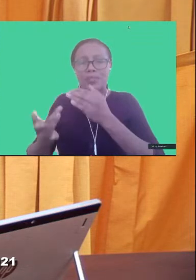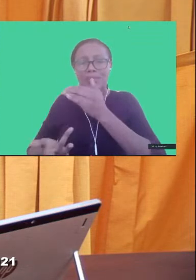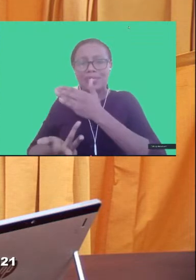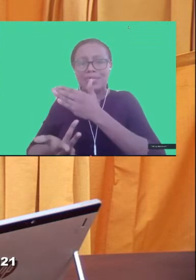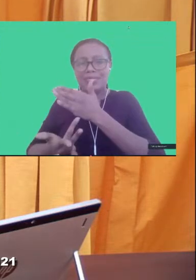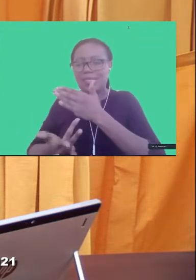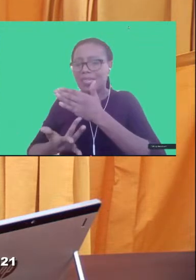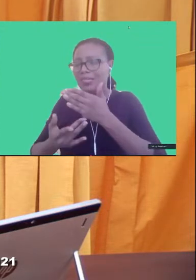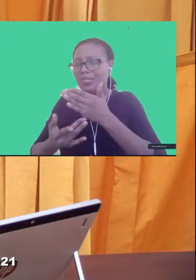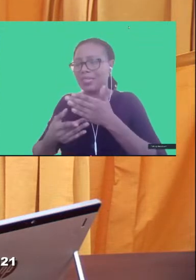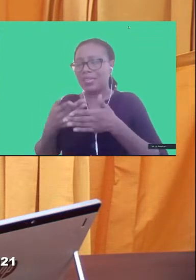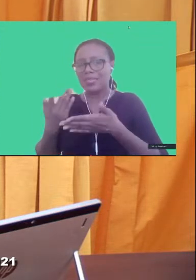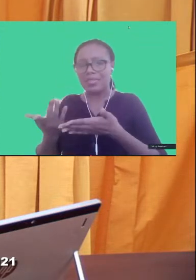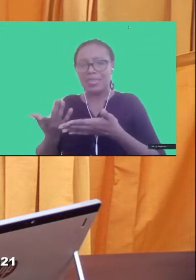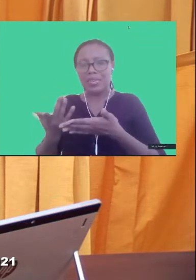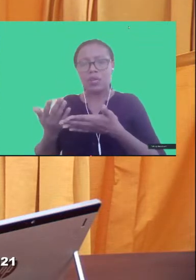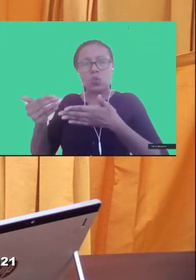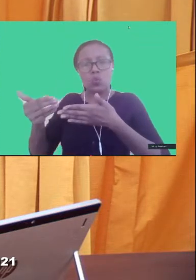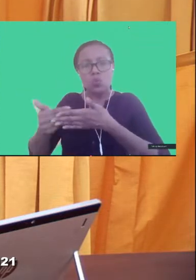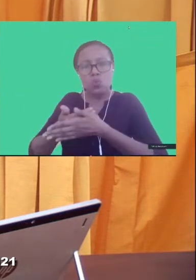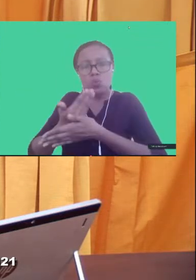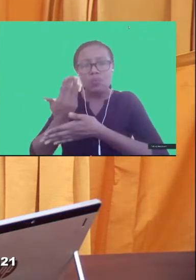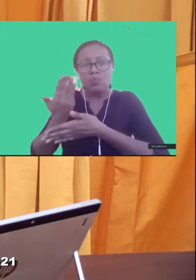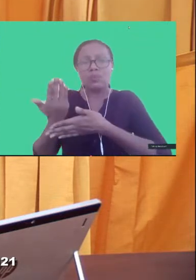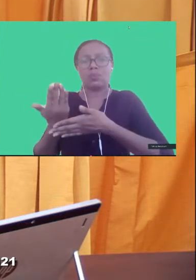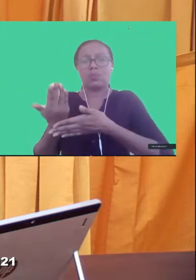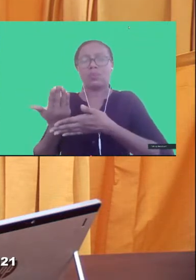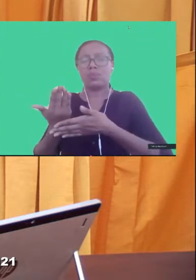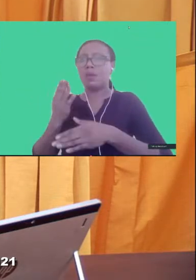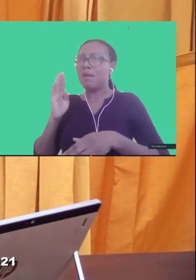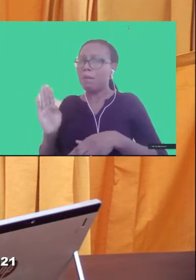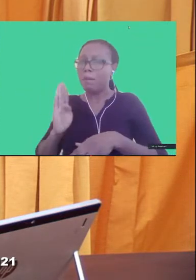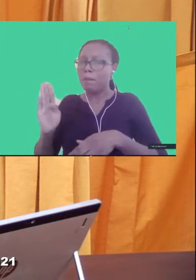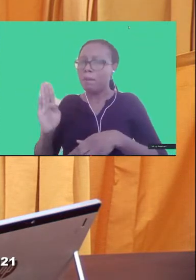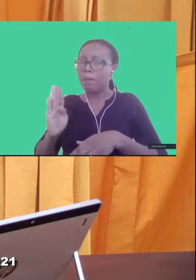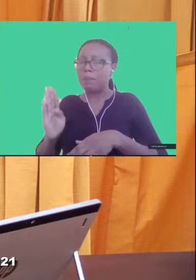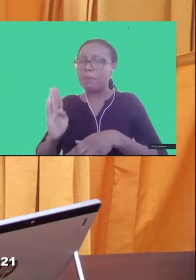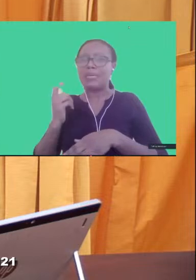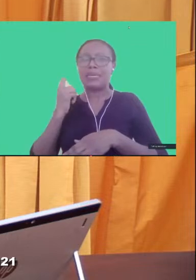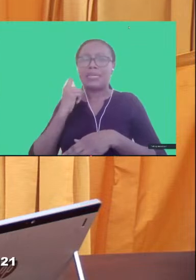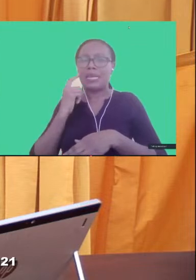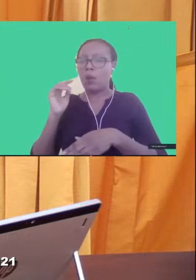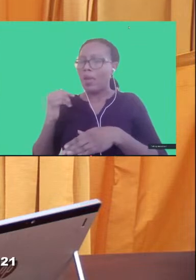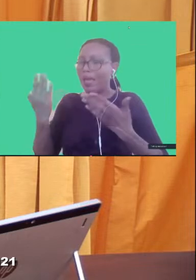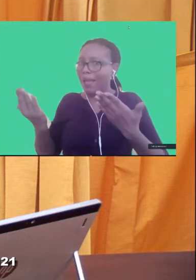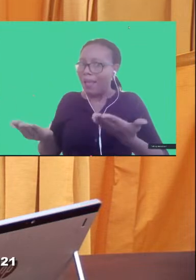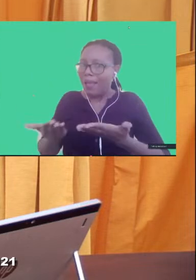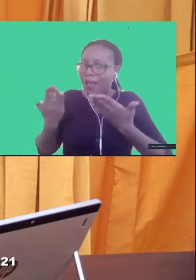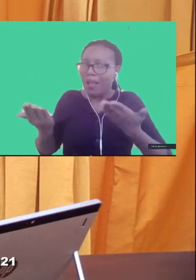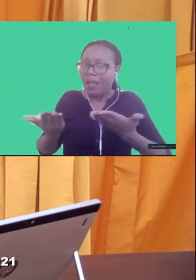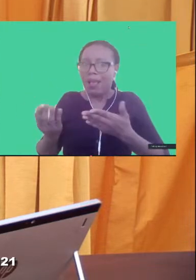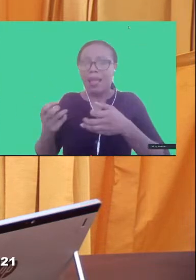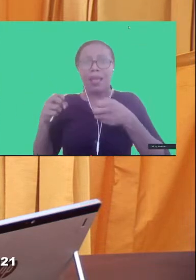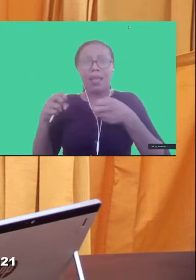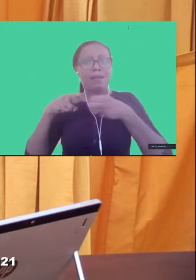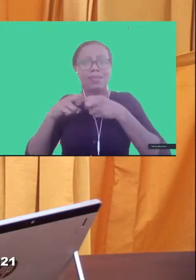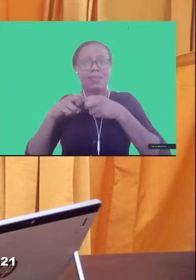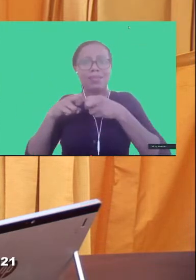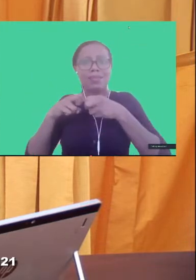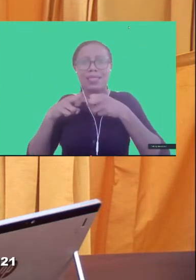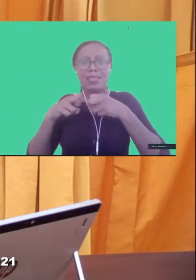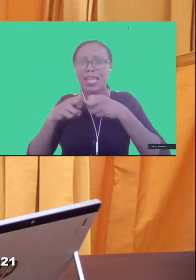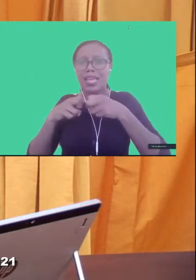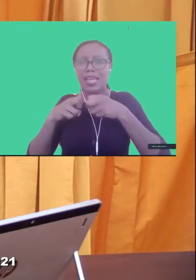enjoyed a good service in terms of our electricity, we've been able to grow businesses, tourism, and so on, because we've had